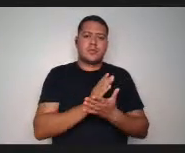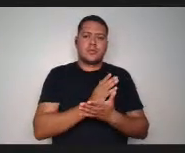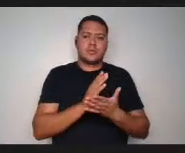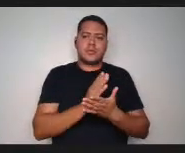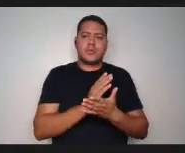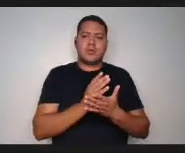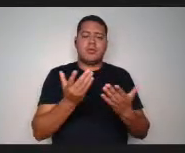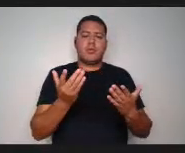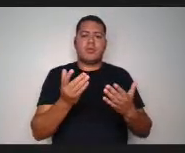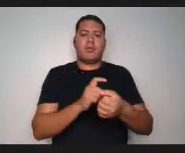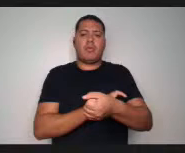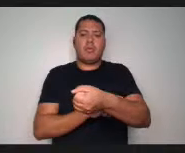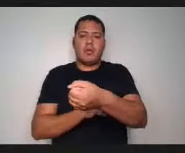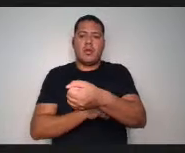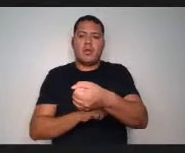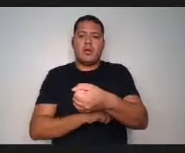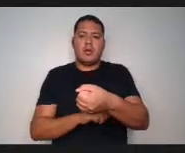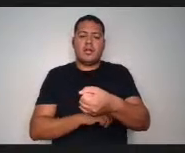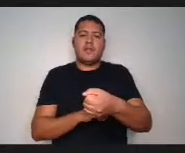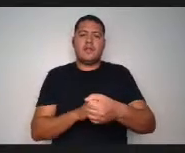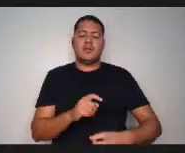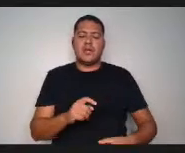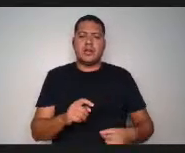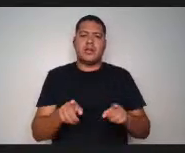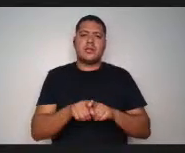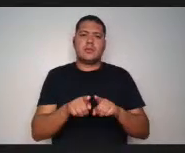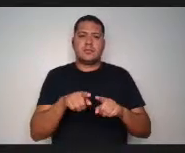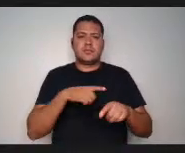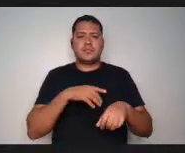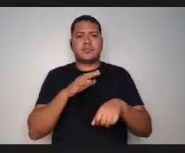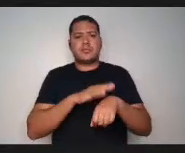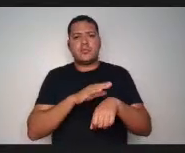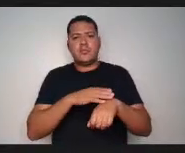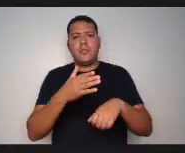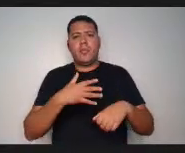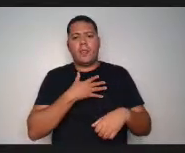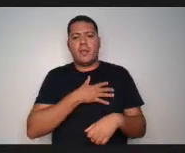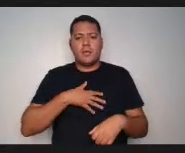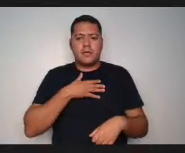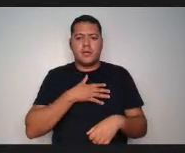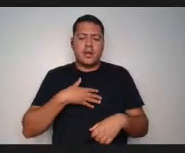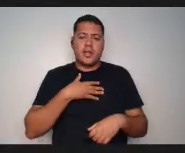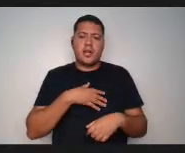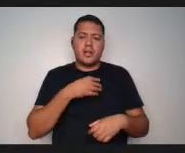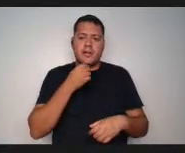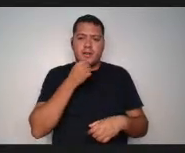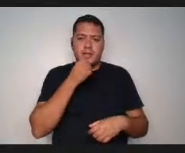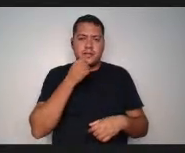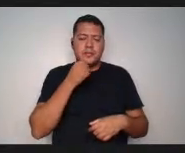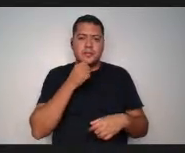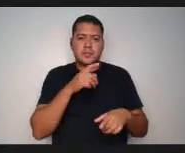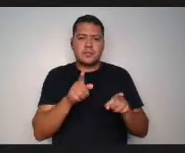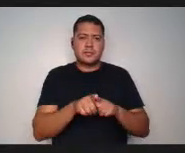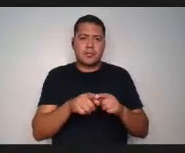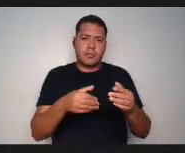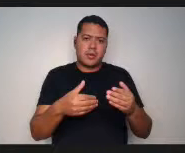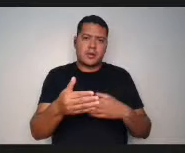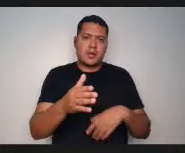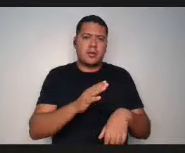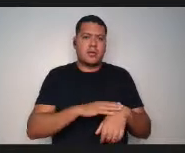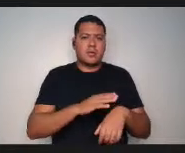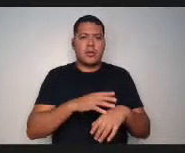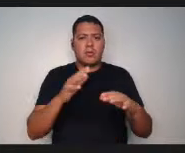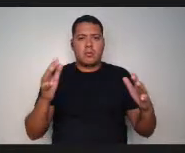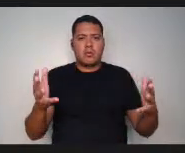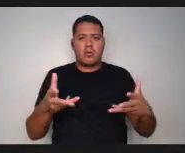you could actually see your children during the day and maybe spend some quality time. There was also